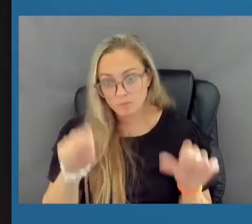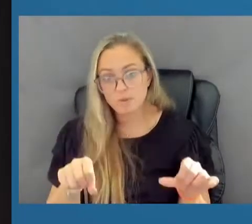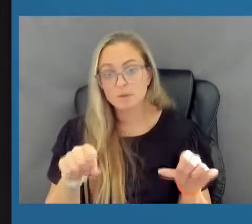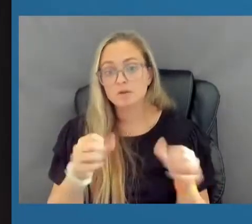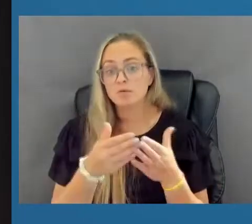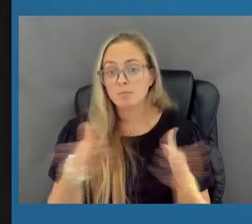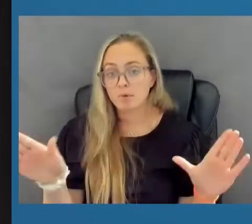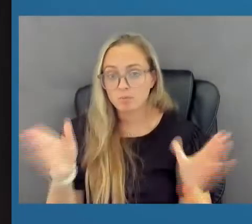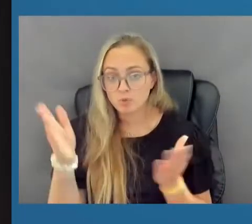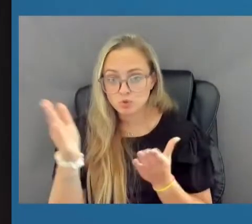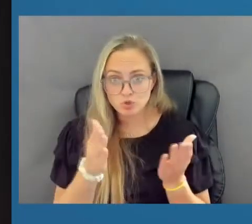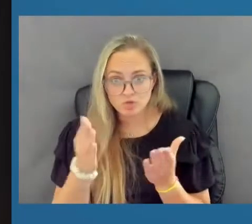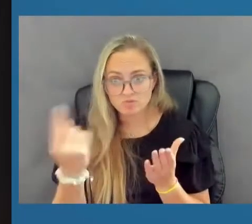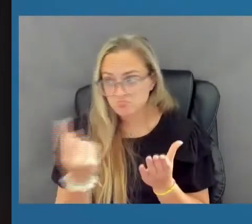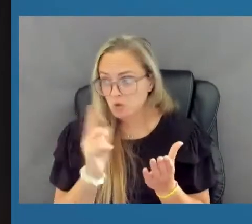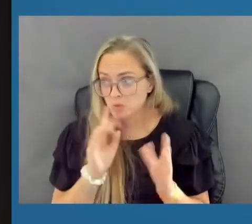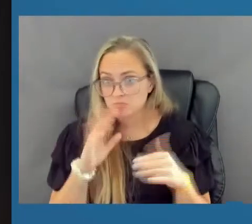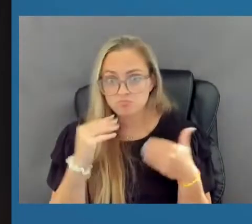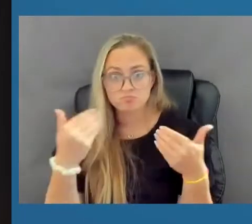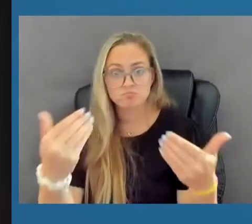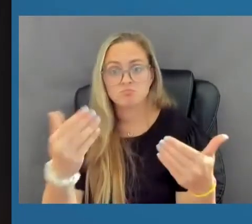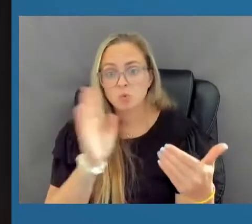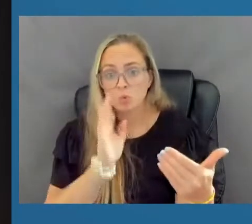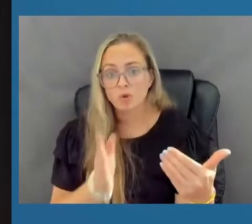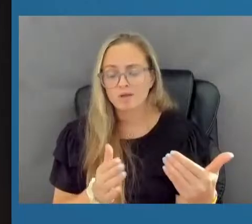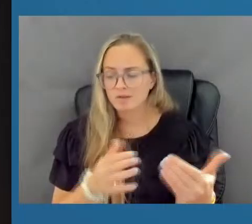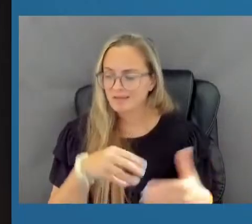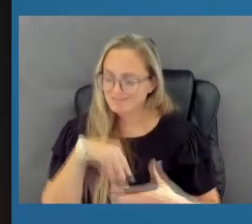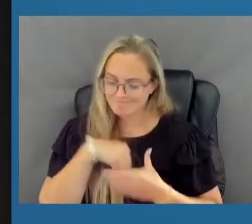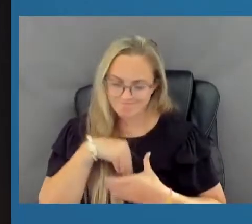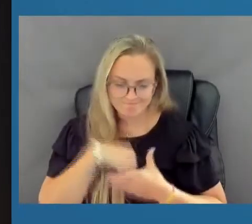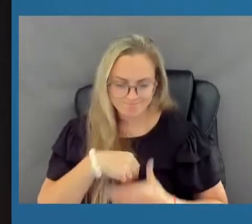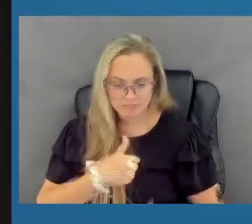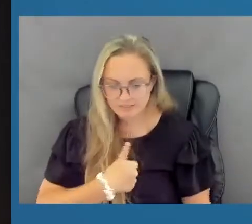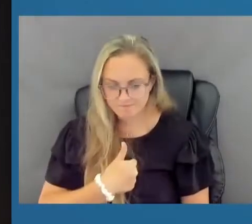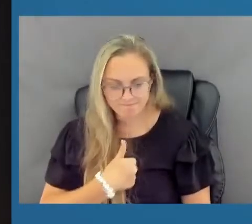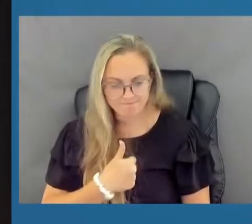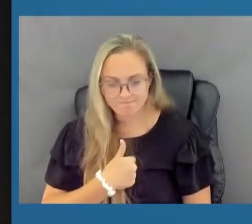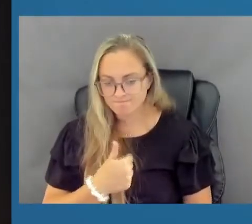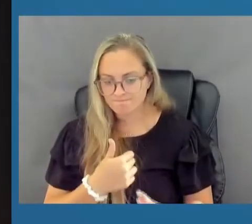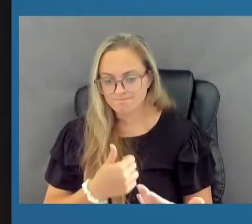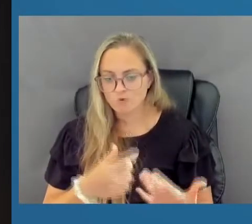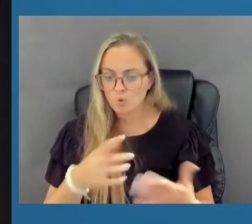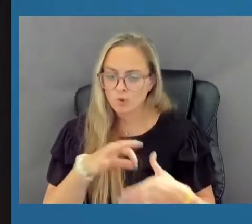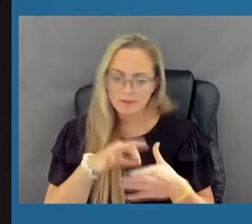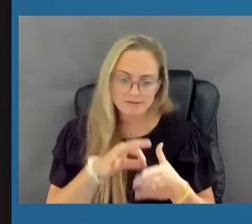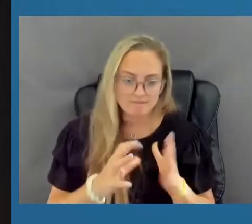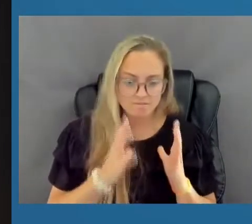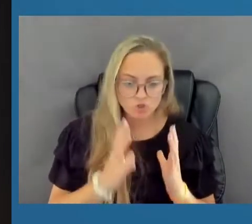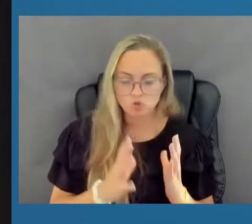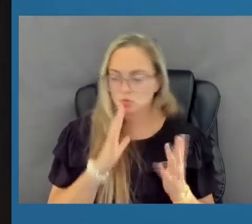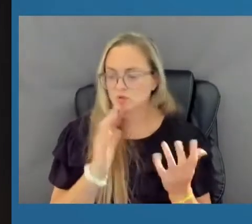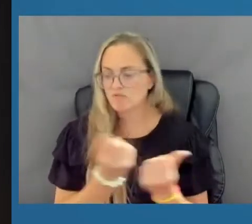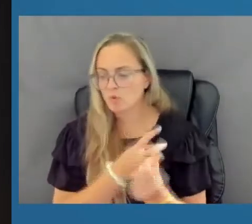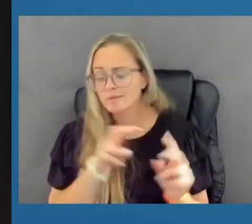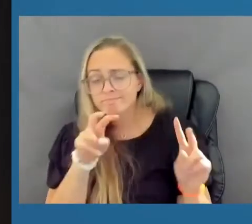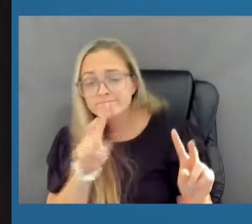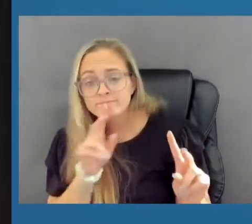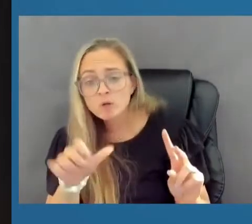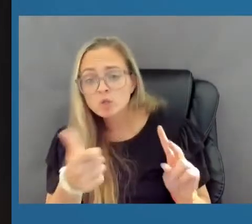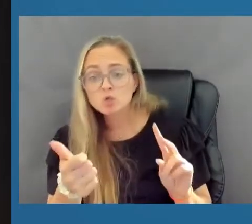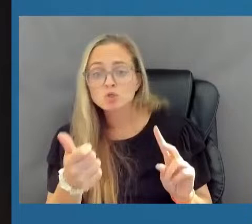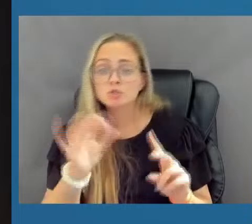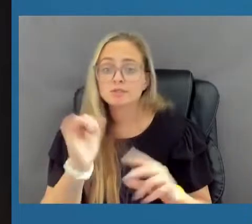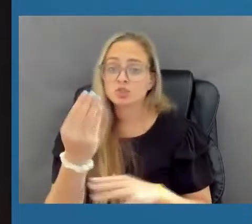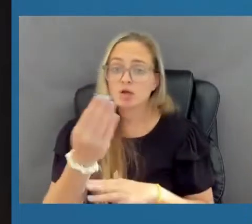always have, always will. It's in my DNA, and all of our elected officials and community leaders and those who look out for others and the job creators, the